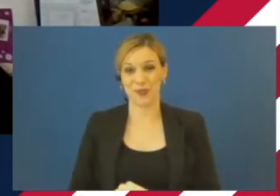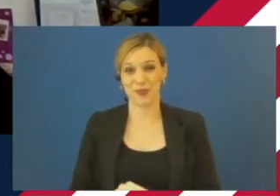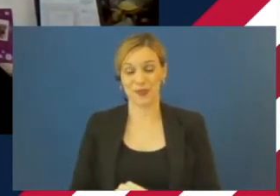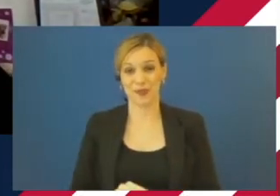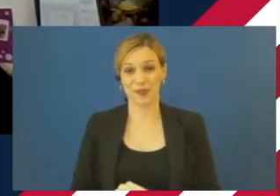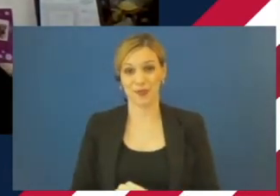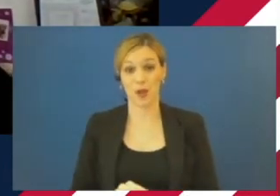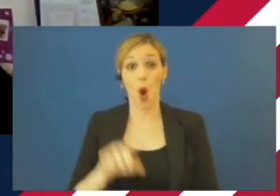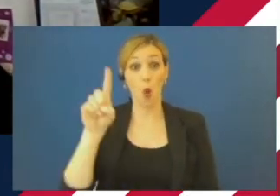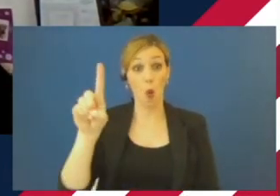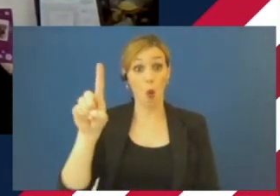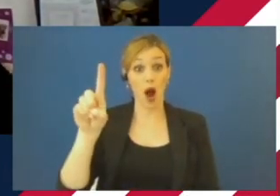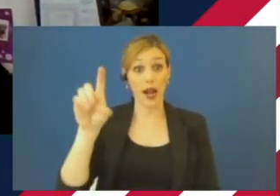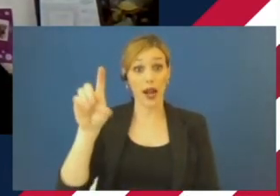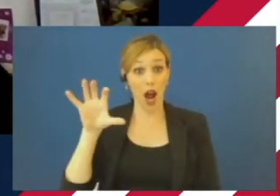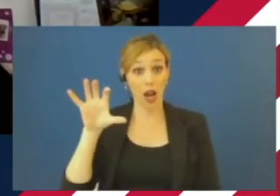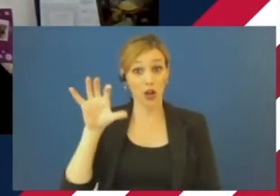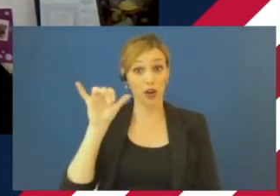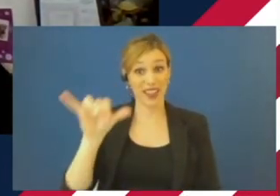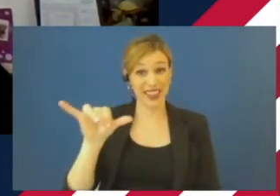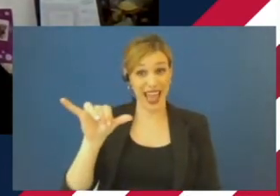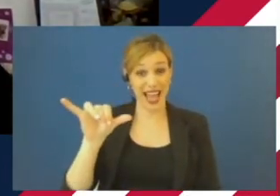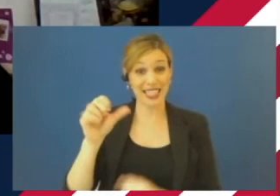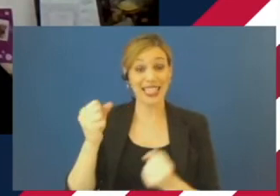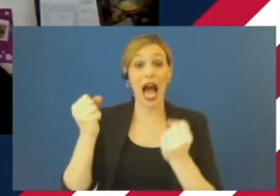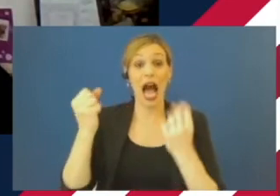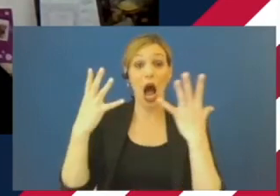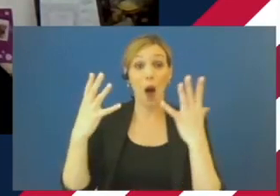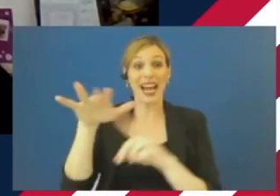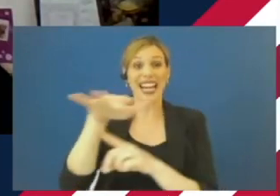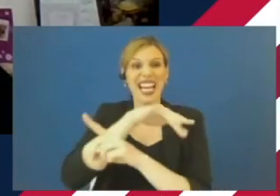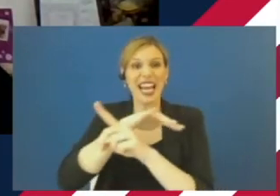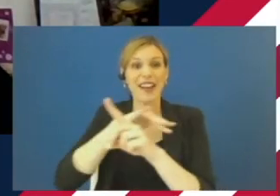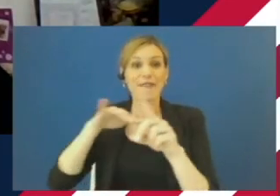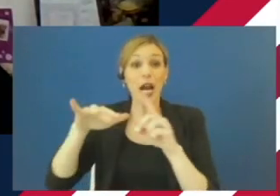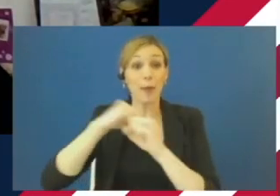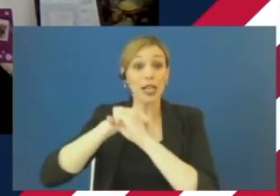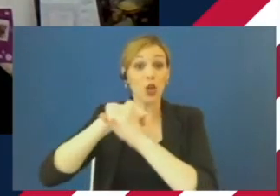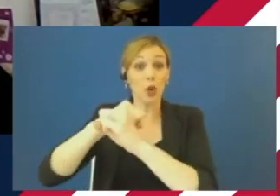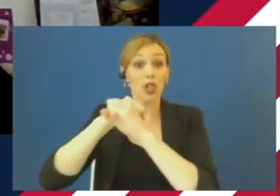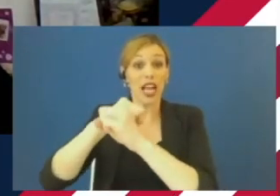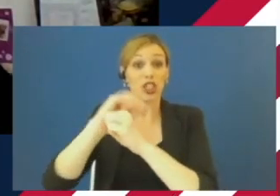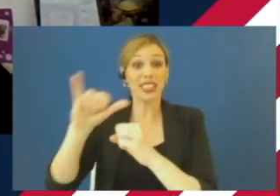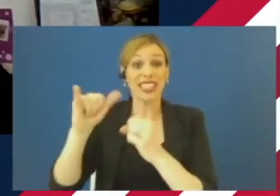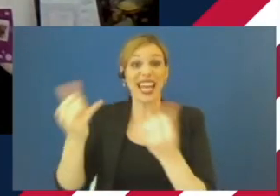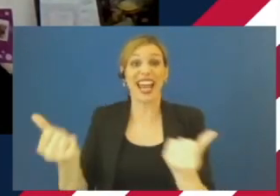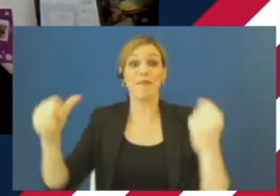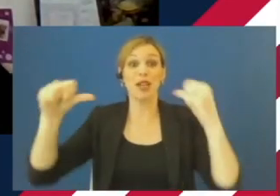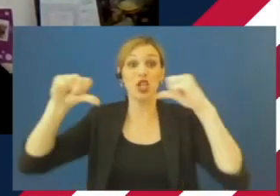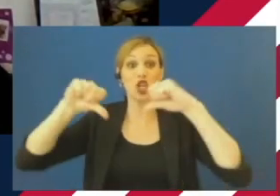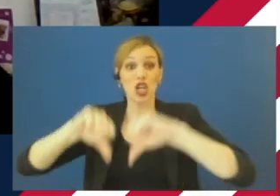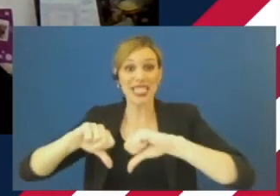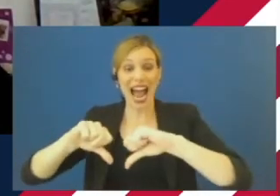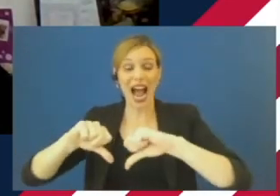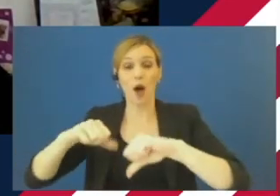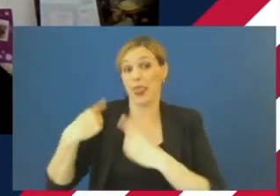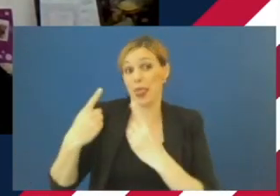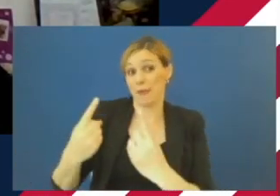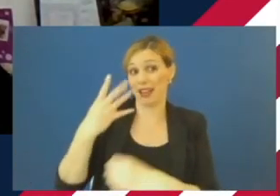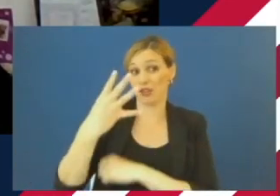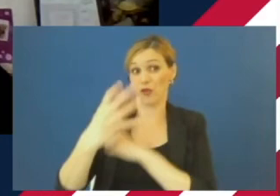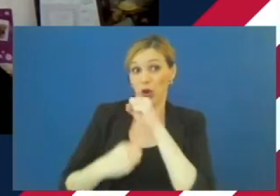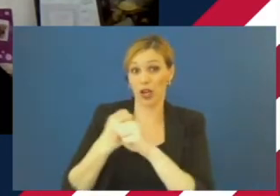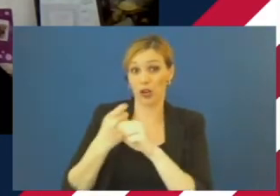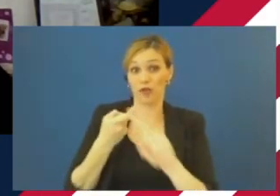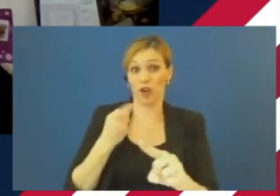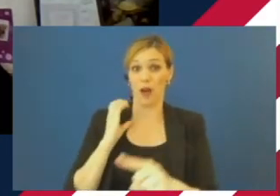number of environmental protections the Trump administration has reversed within the past 3.5 years. 100% of those 100